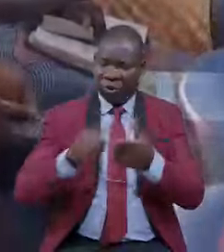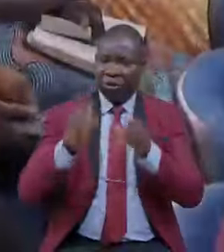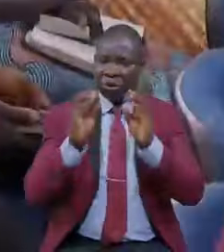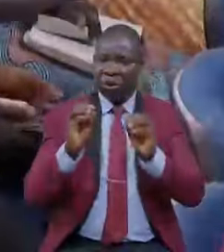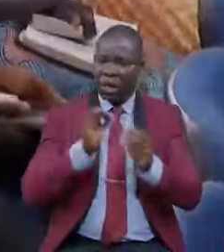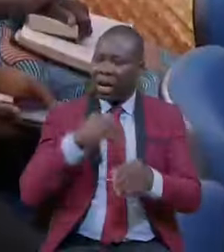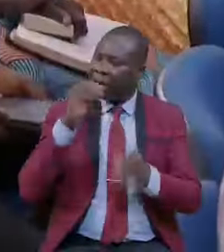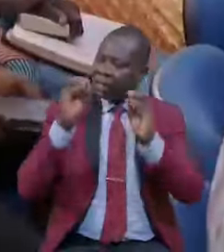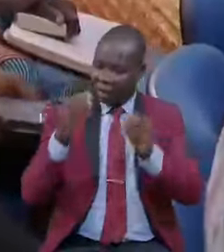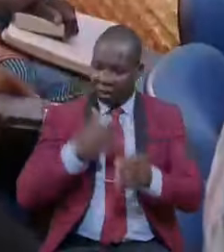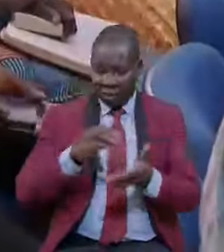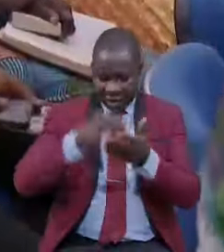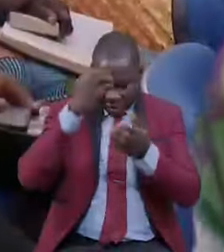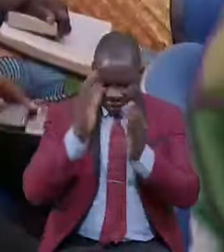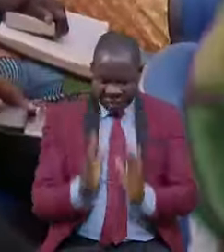know.